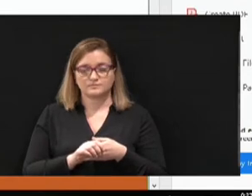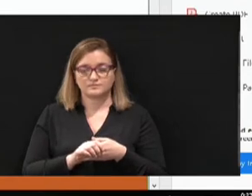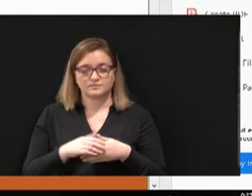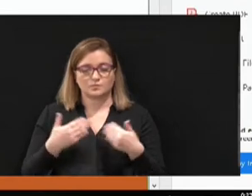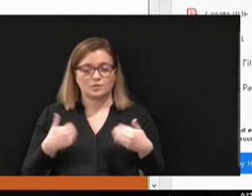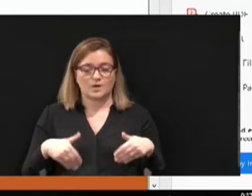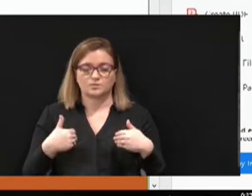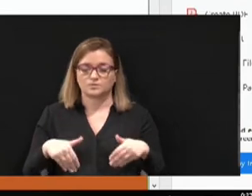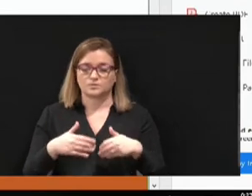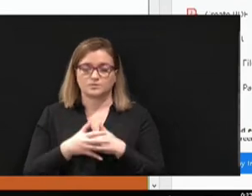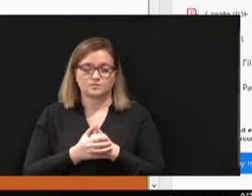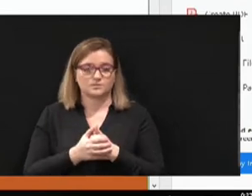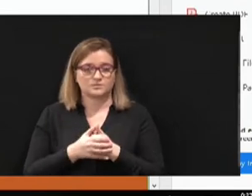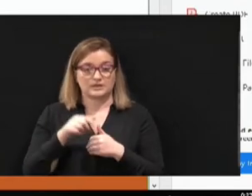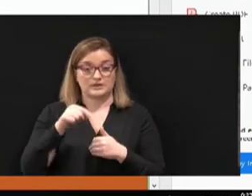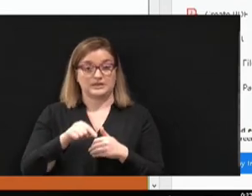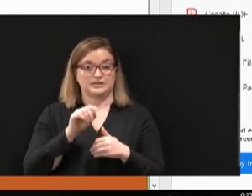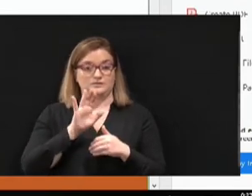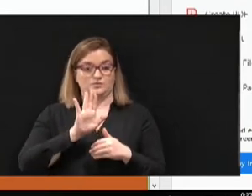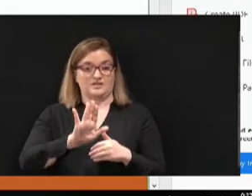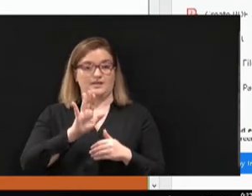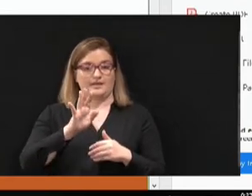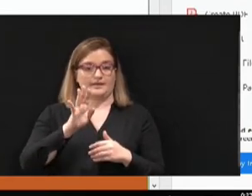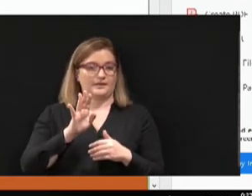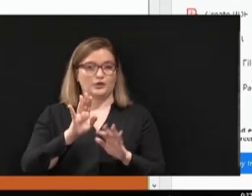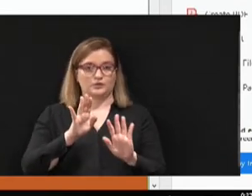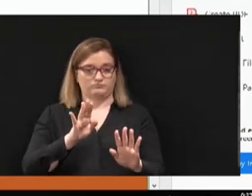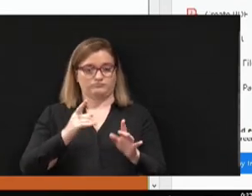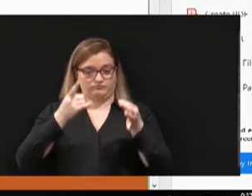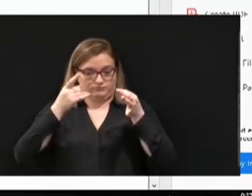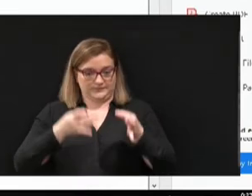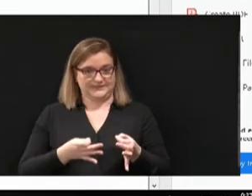what they came up with.